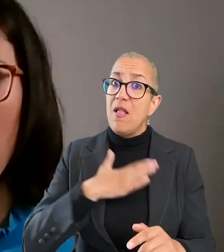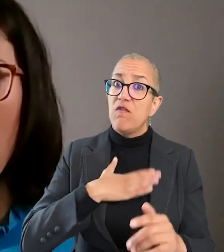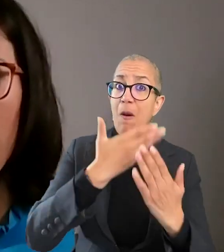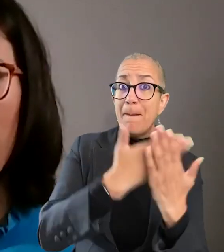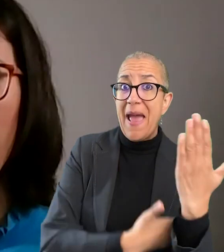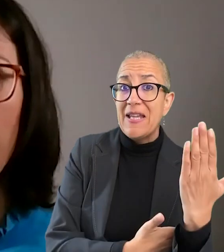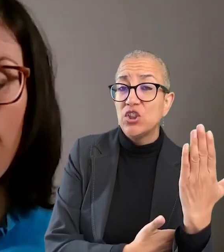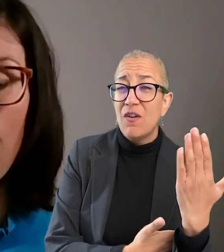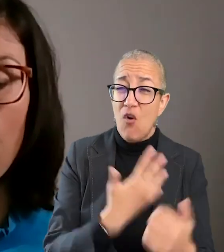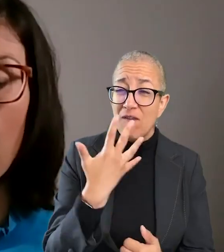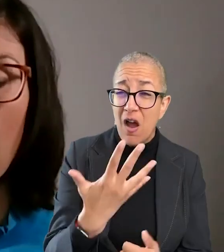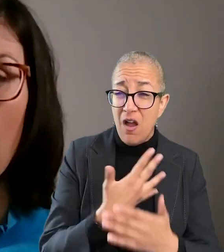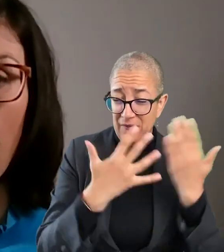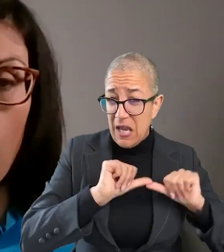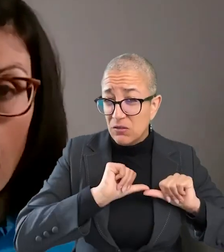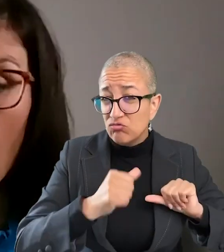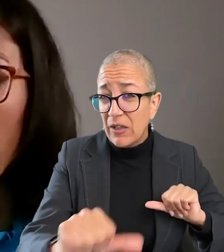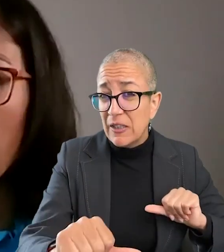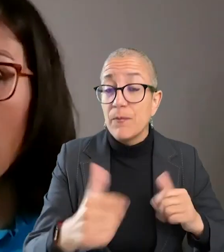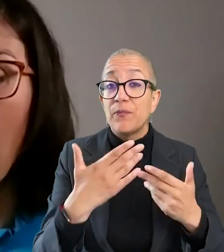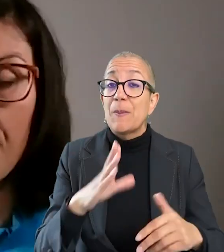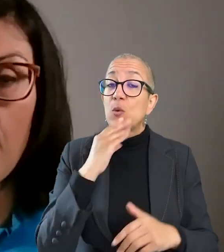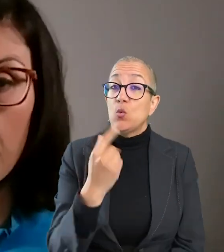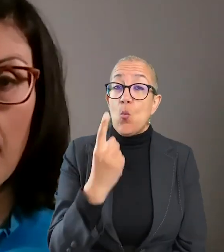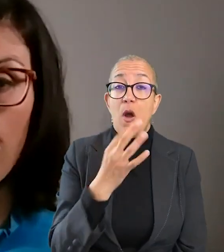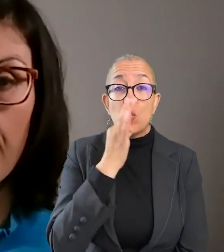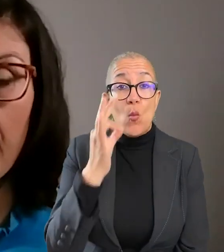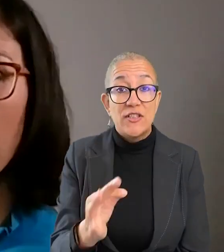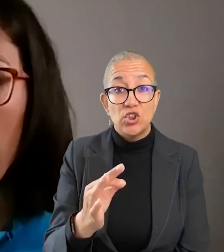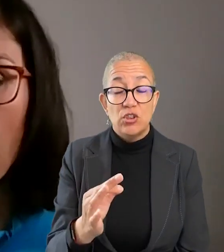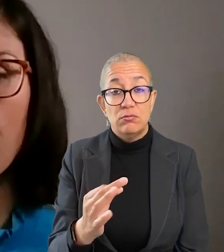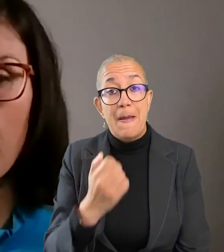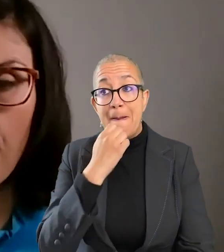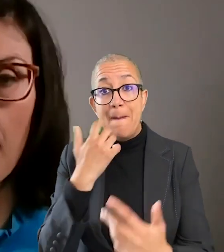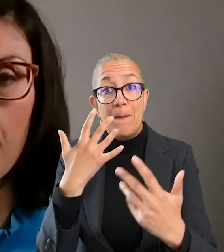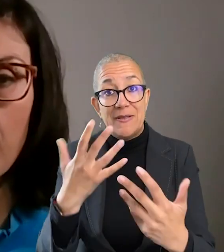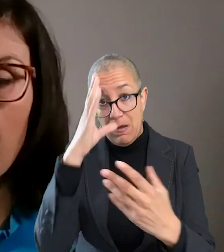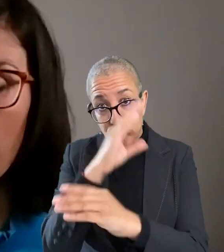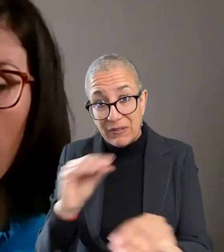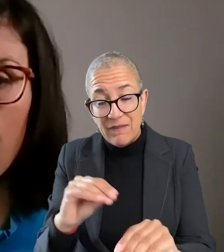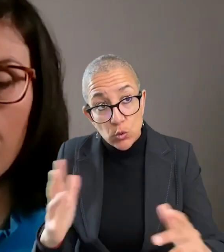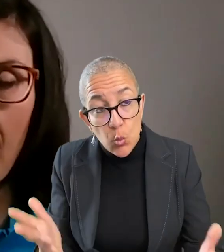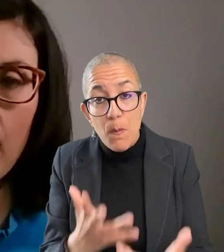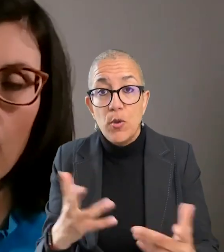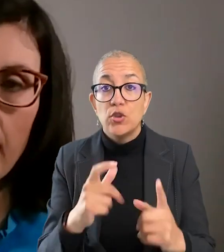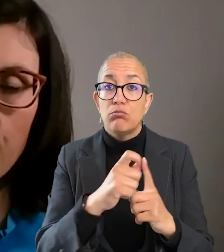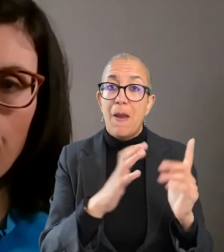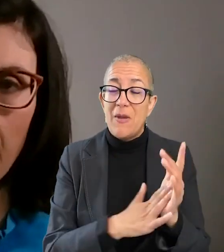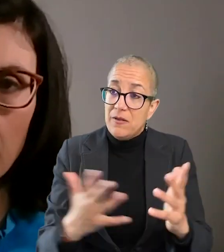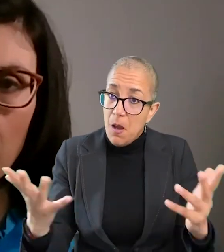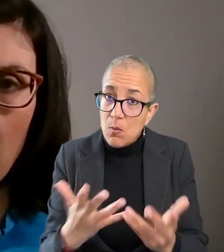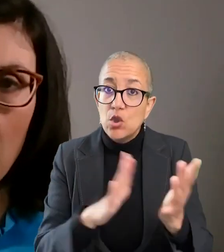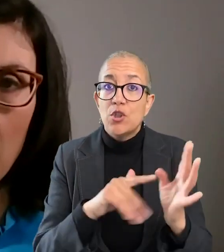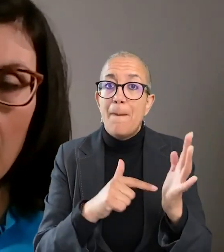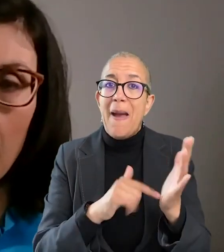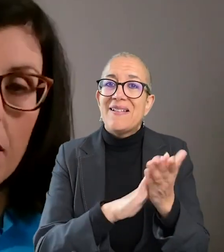running. They then used their one question at the number 10 briefing to push the Prime Minister and to push Matt Hancock into doing